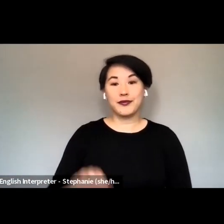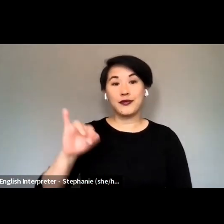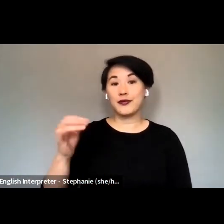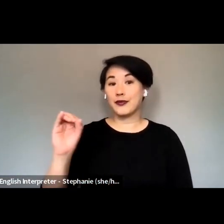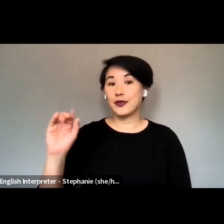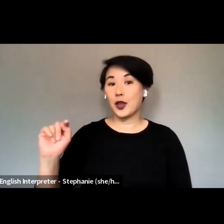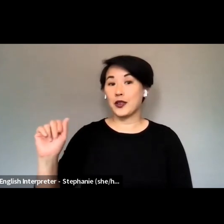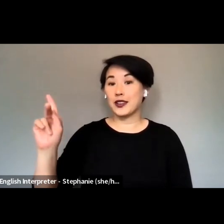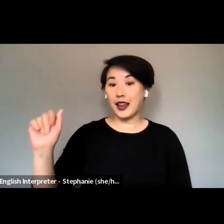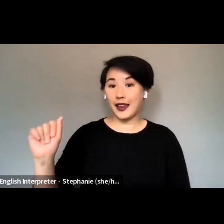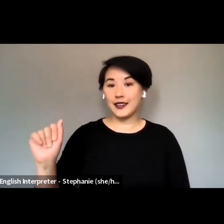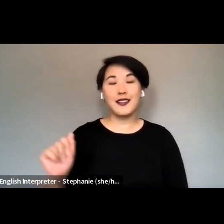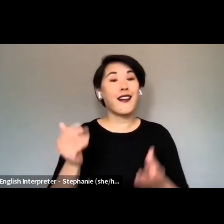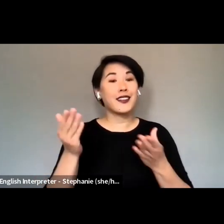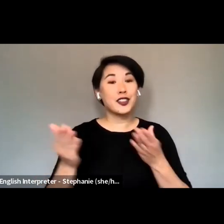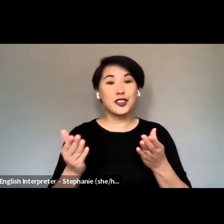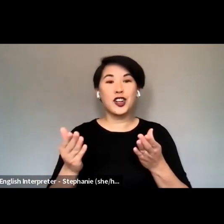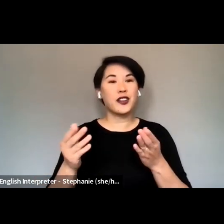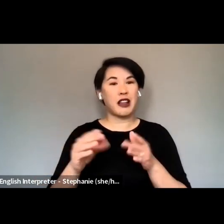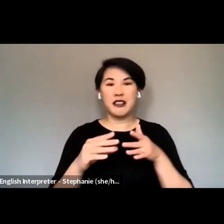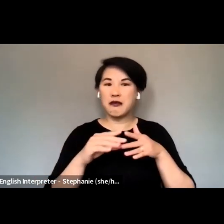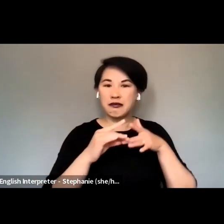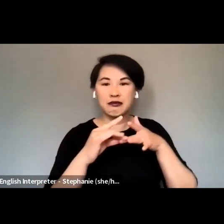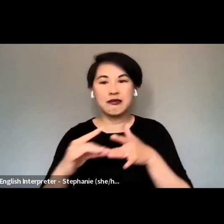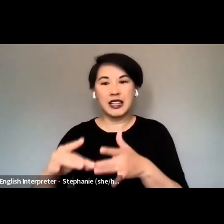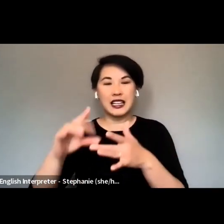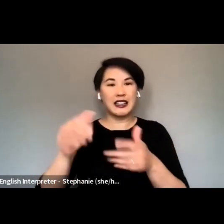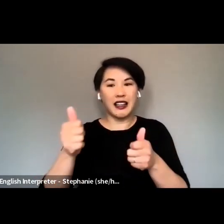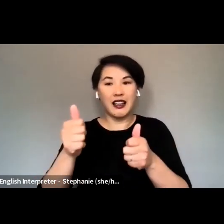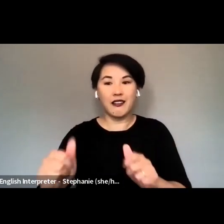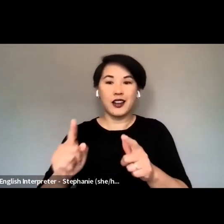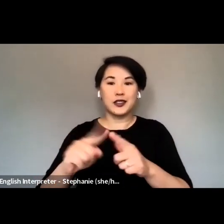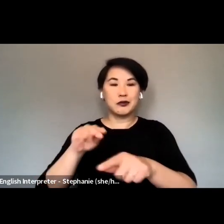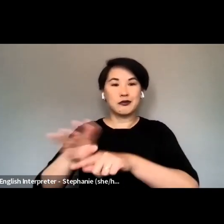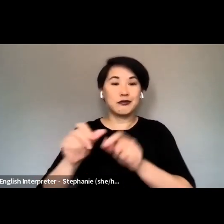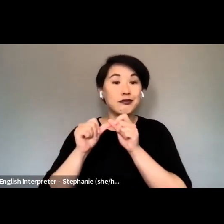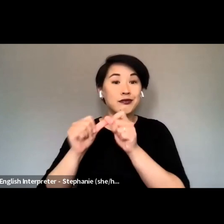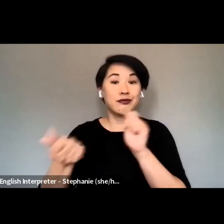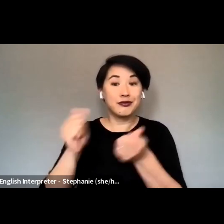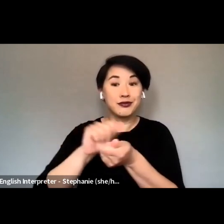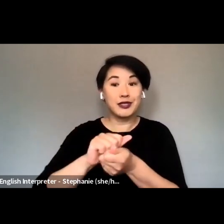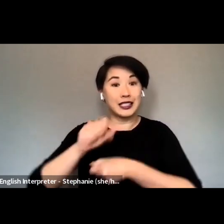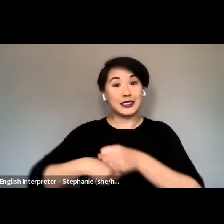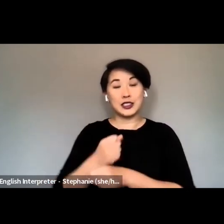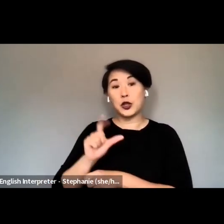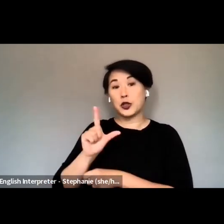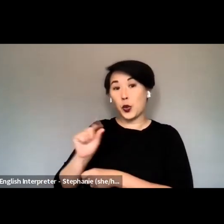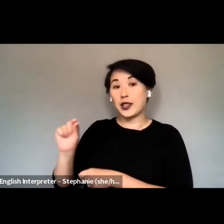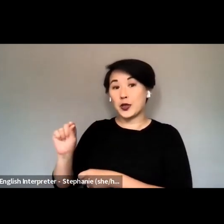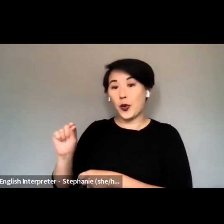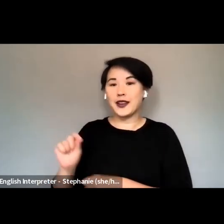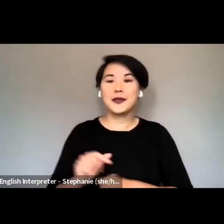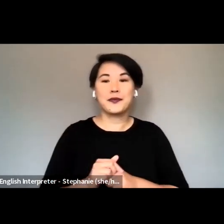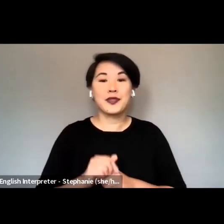Jotaka has served at the forefront of efforts that have created lasting change. In 2020, she founded the movement